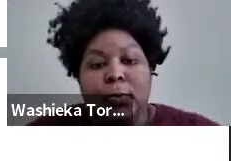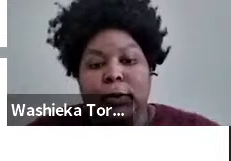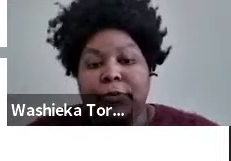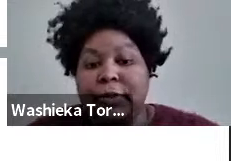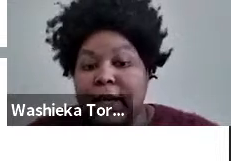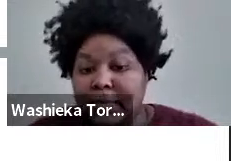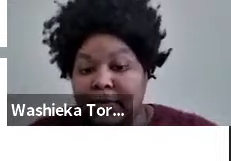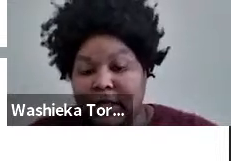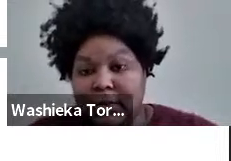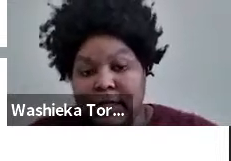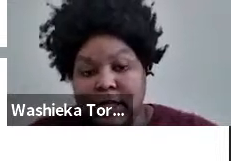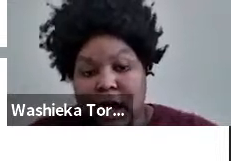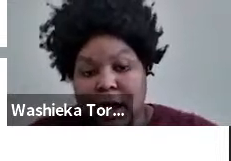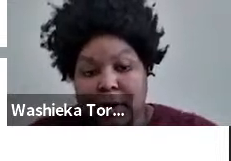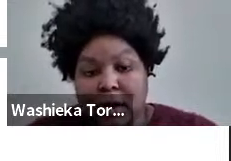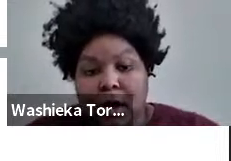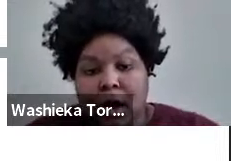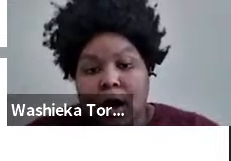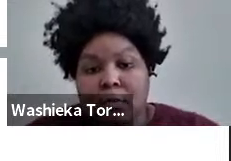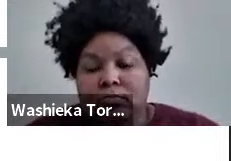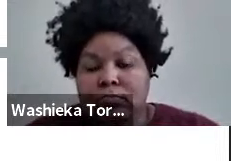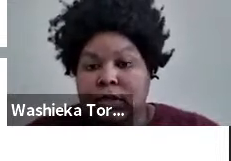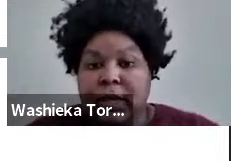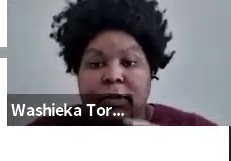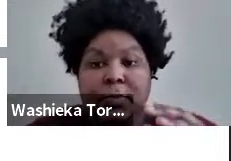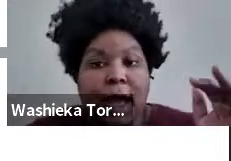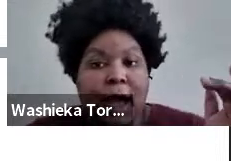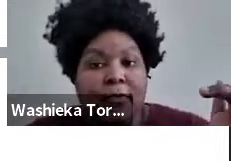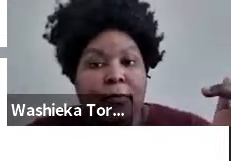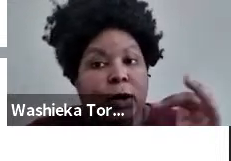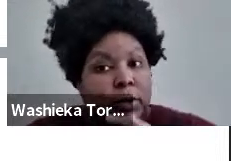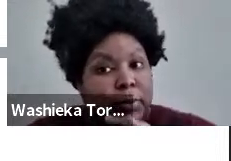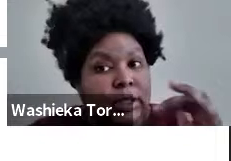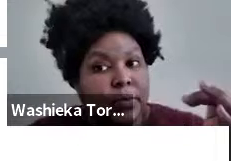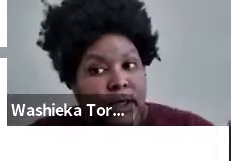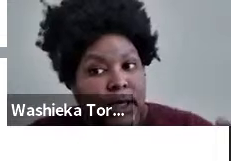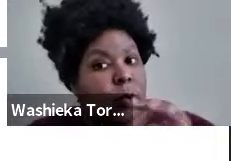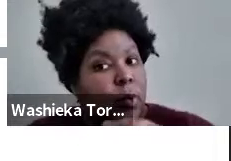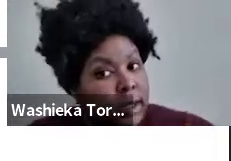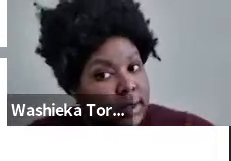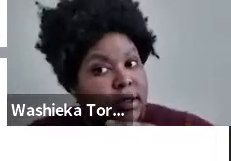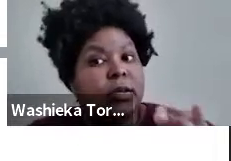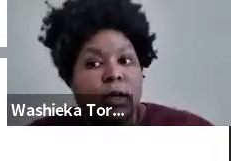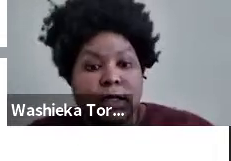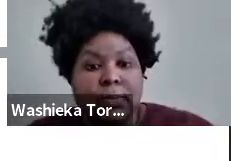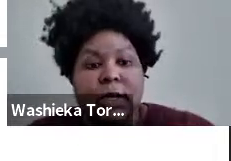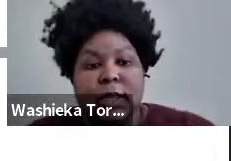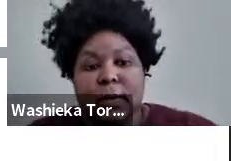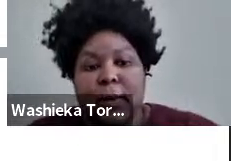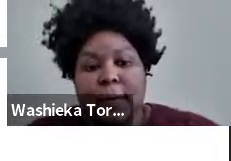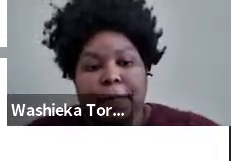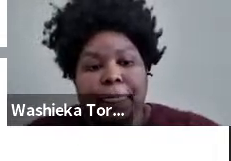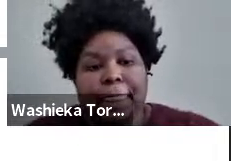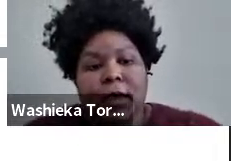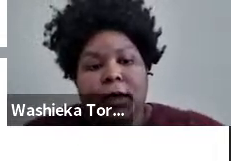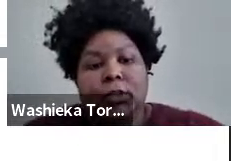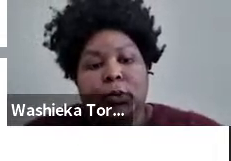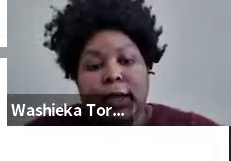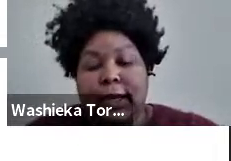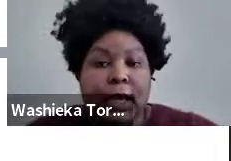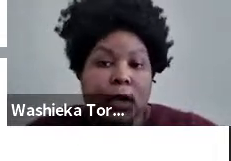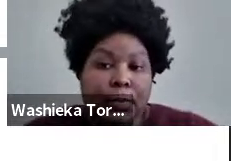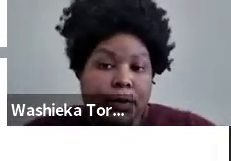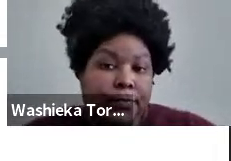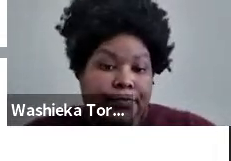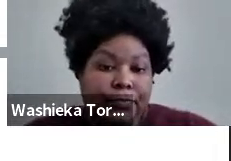How do people with different types of disabilities shop? Sometimes people have multiple disabilities at once. Something to think about.